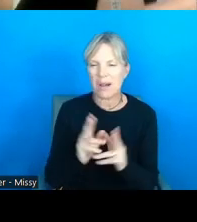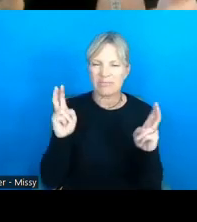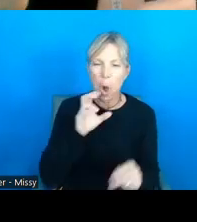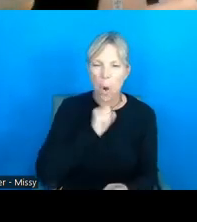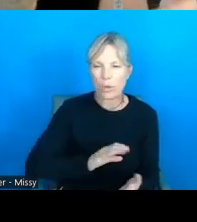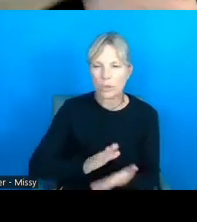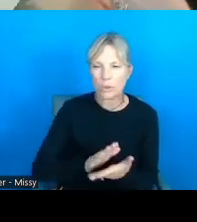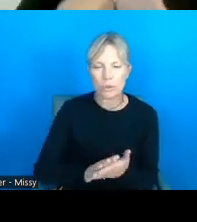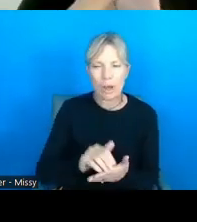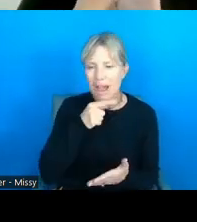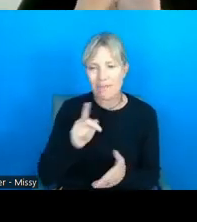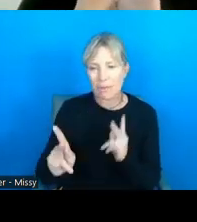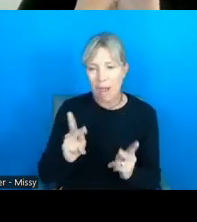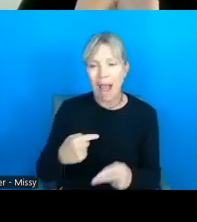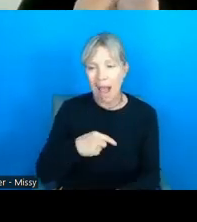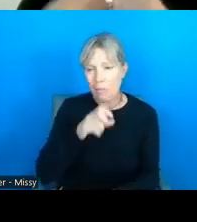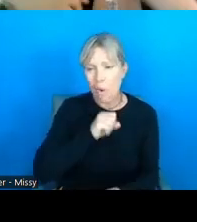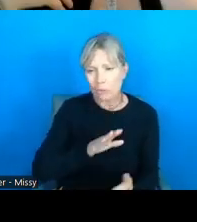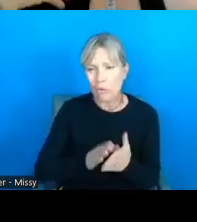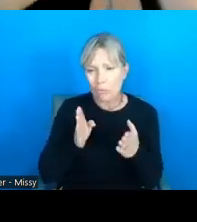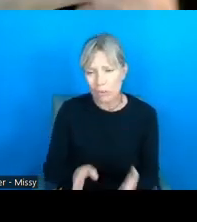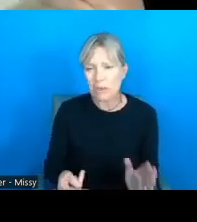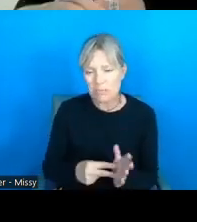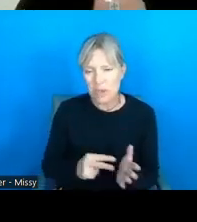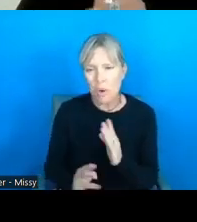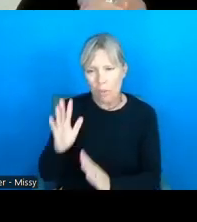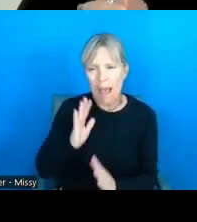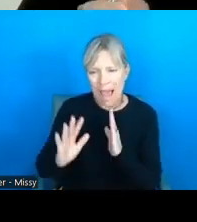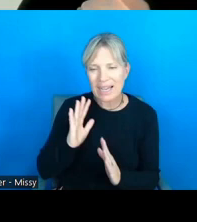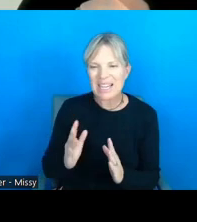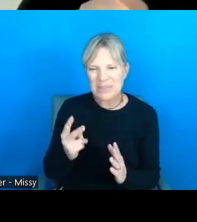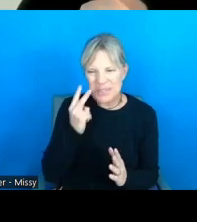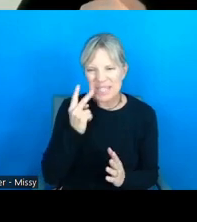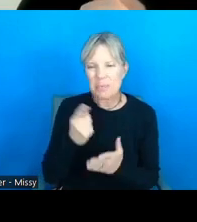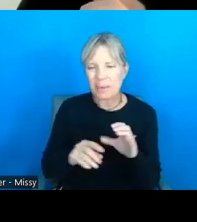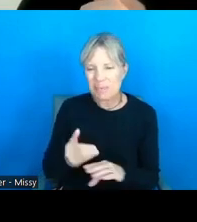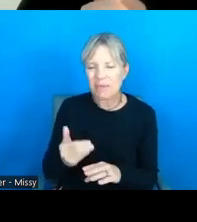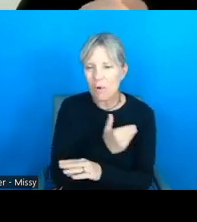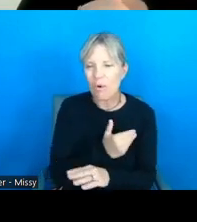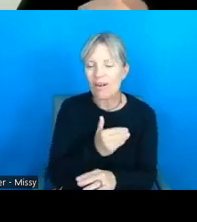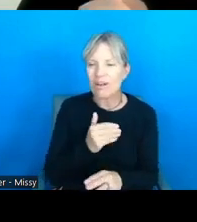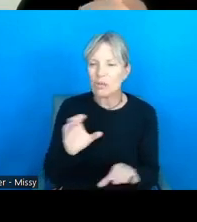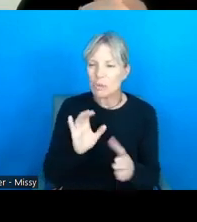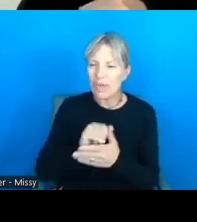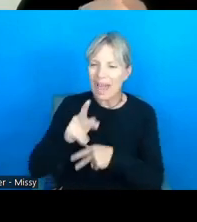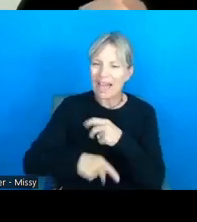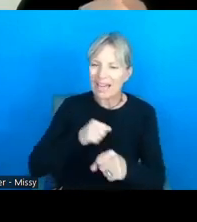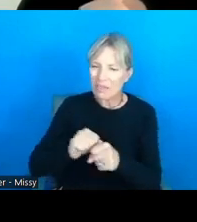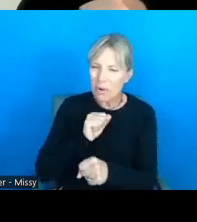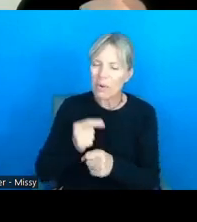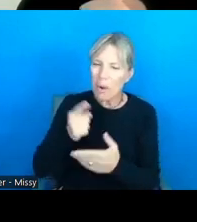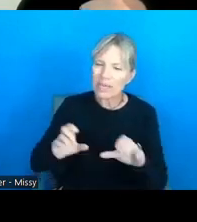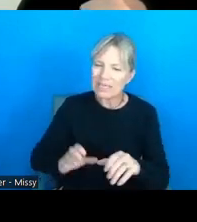No offense to the folks here, I'm an old school person too. I'd love to see us go old school and do the kind of work that was done